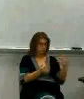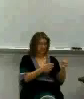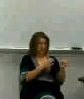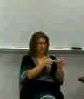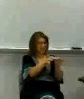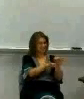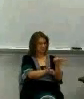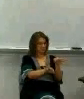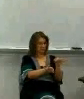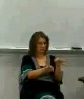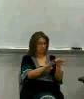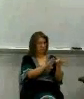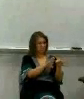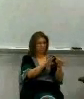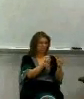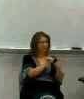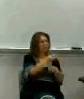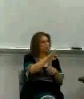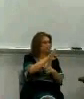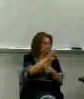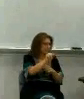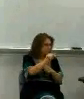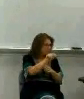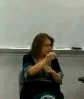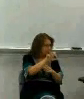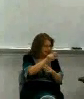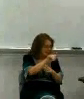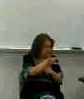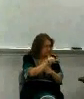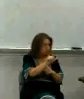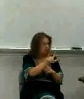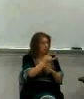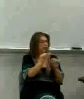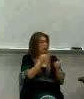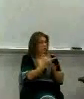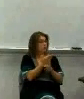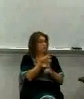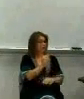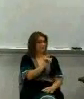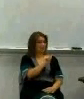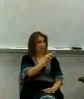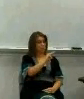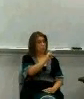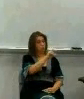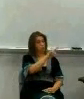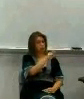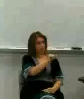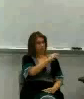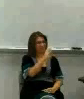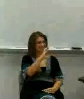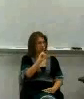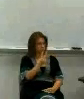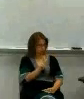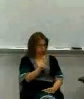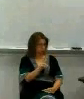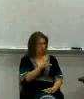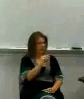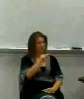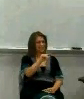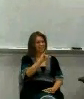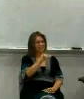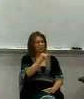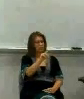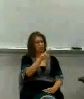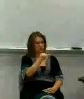particularly the bacterial, can use things like ammonium and nitrate and carbon dioxide and those kinds of things, the